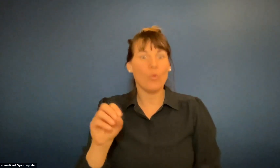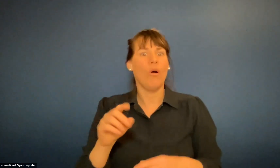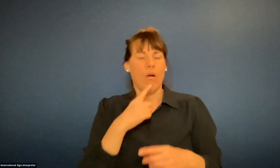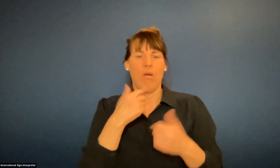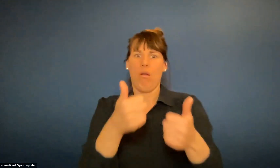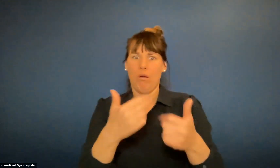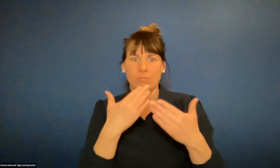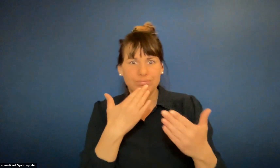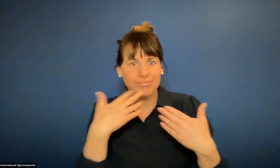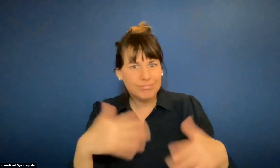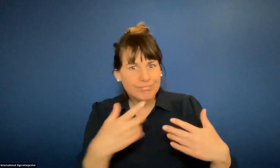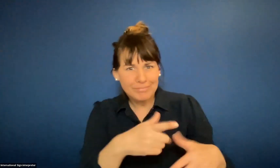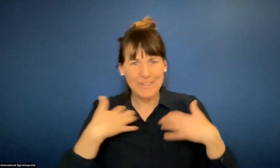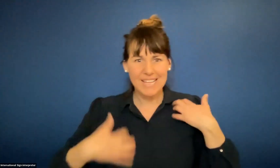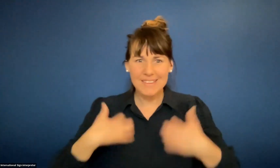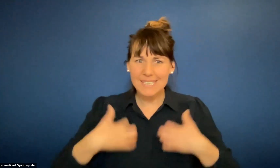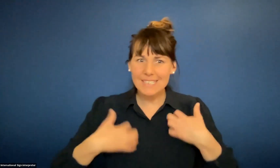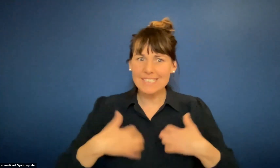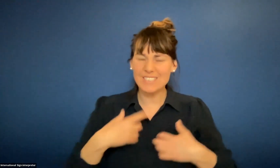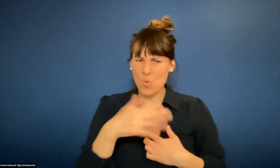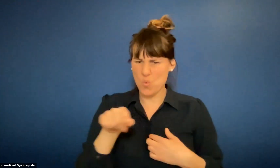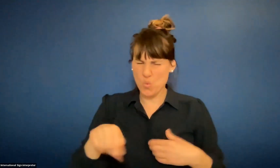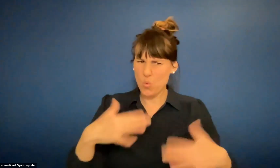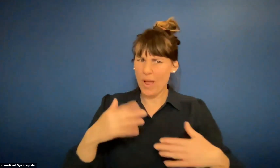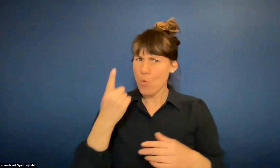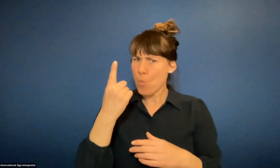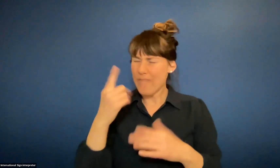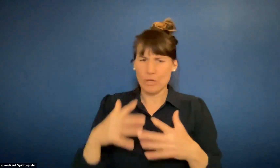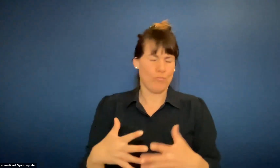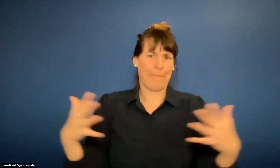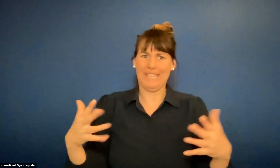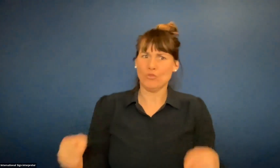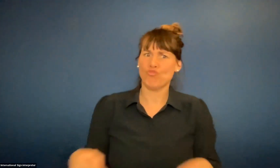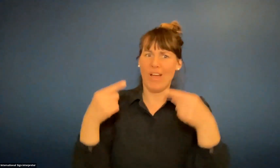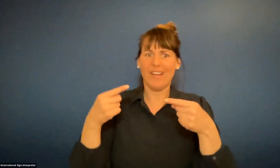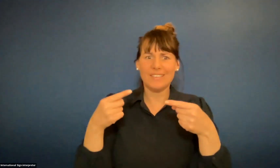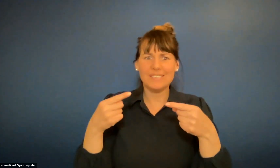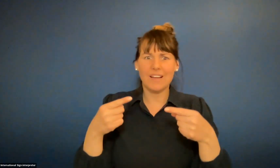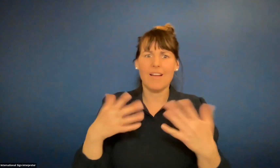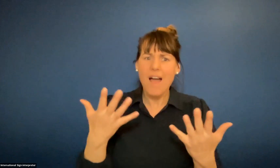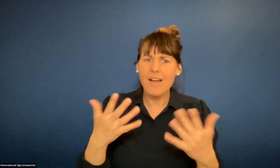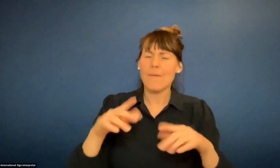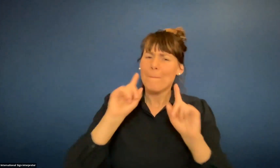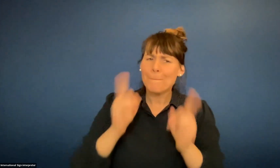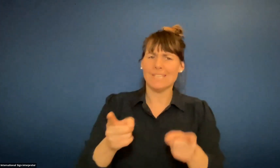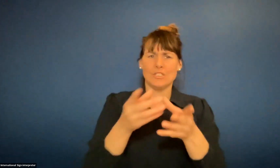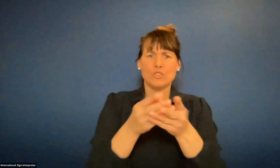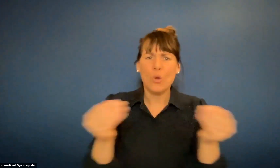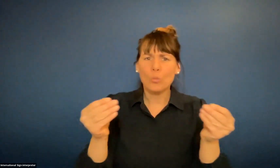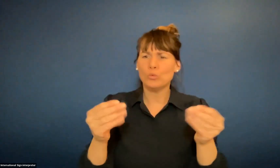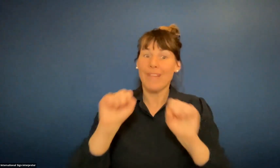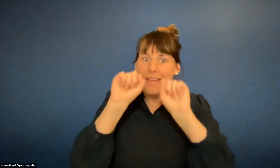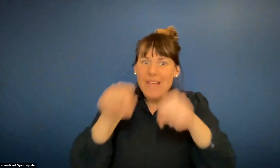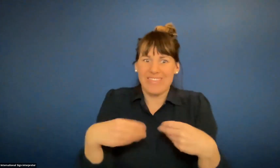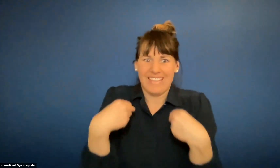and legislation and other, public policies, which tend to be have some difficult time